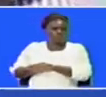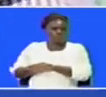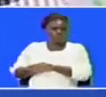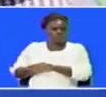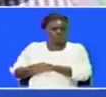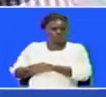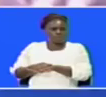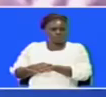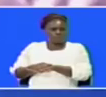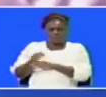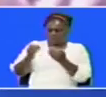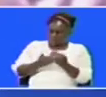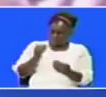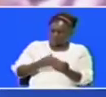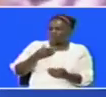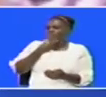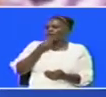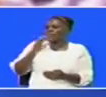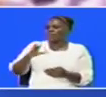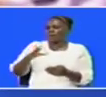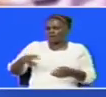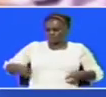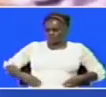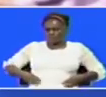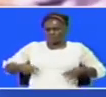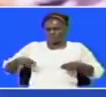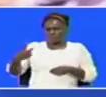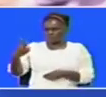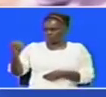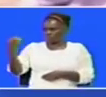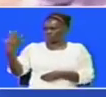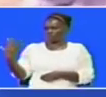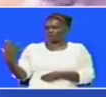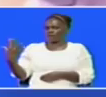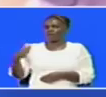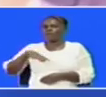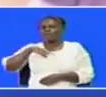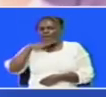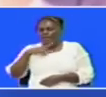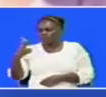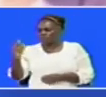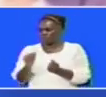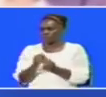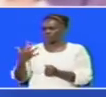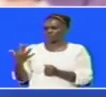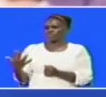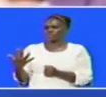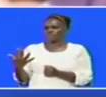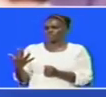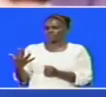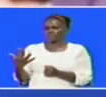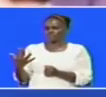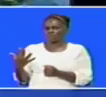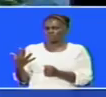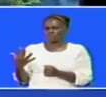siblings, very caring. His father, who donated a kidney in 2005, died in 2015 after his remaining